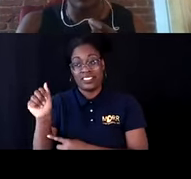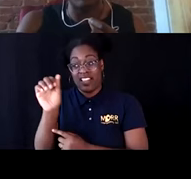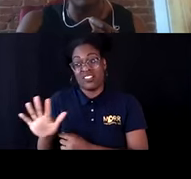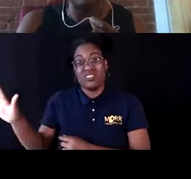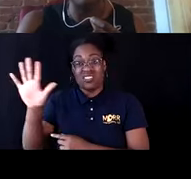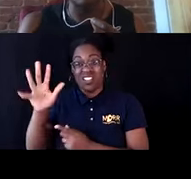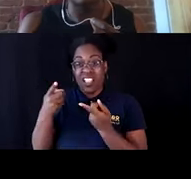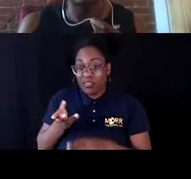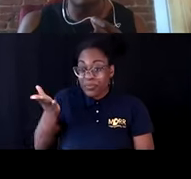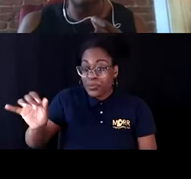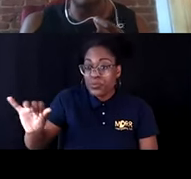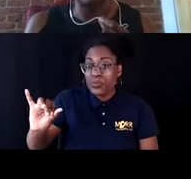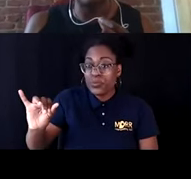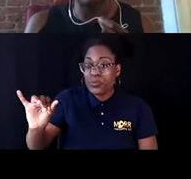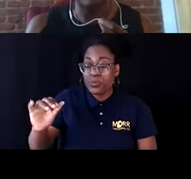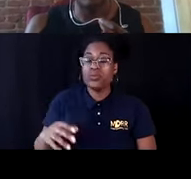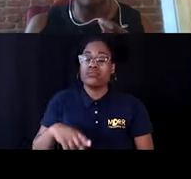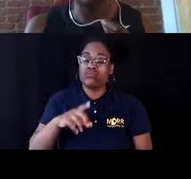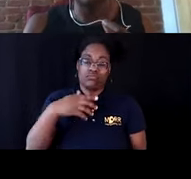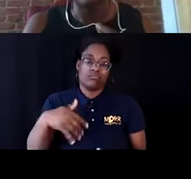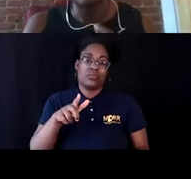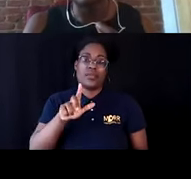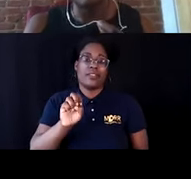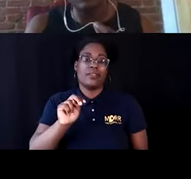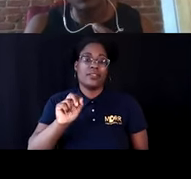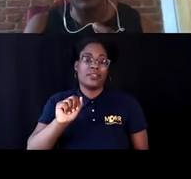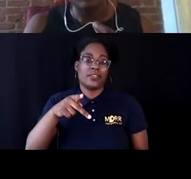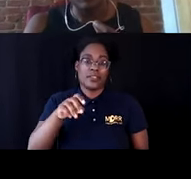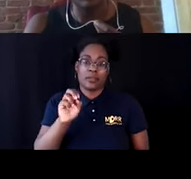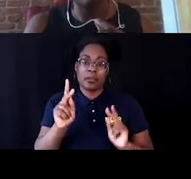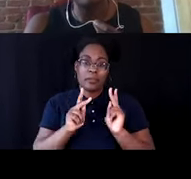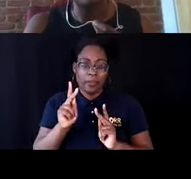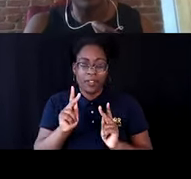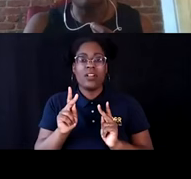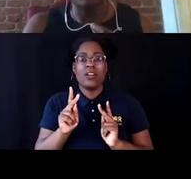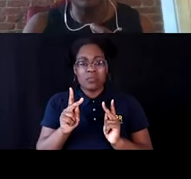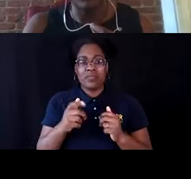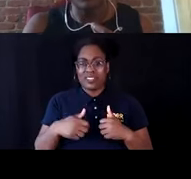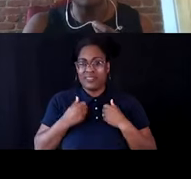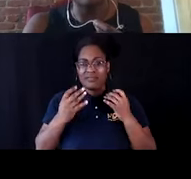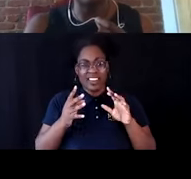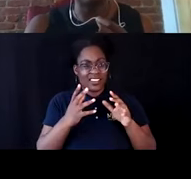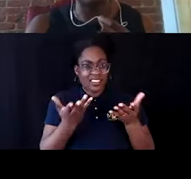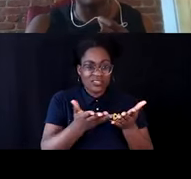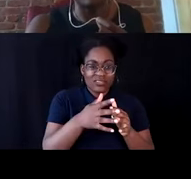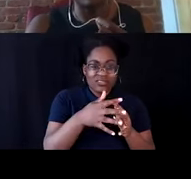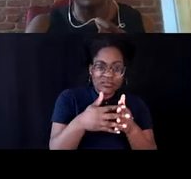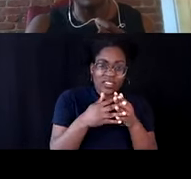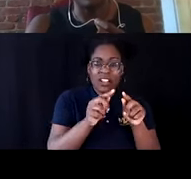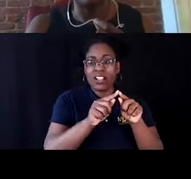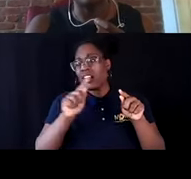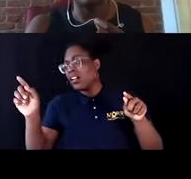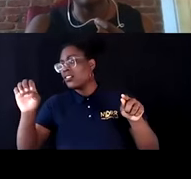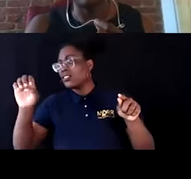involves the Lenape people. The Lenape people were successful in fighting off the Dutch, and it's one of the reasons that the